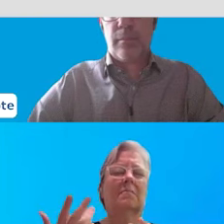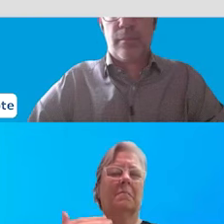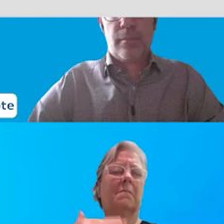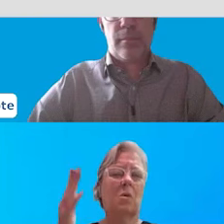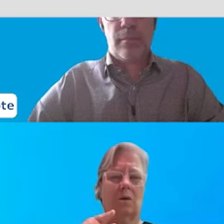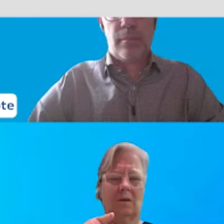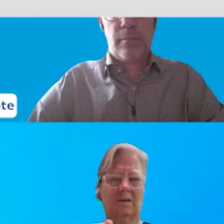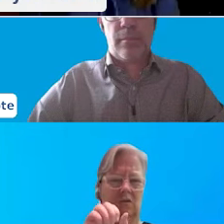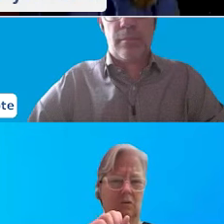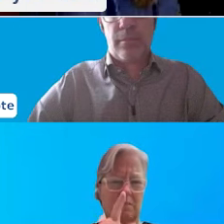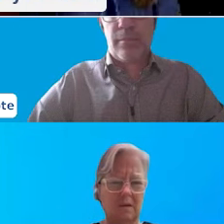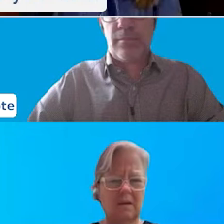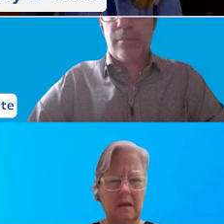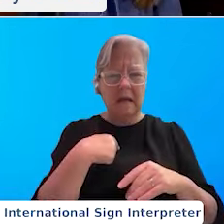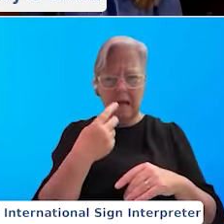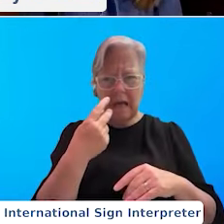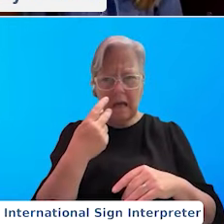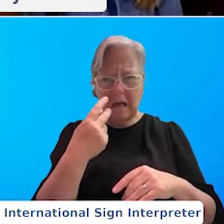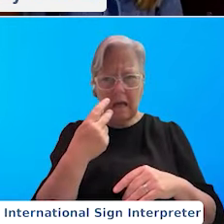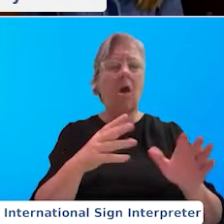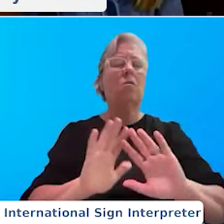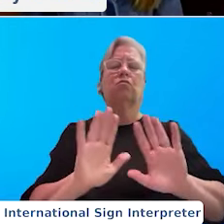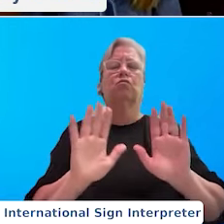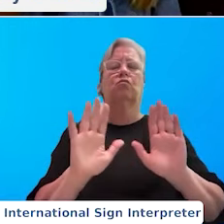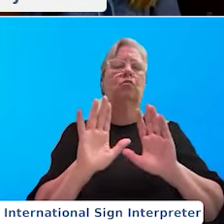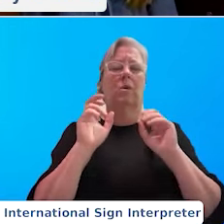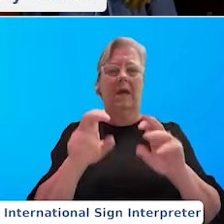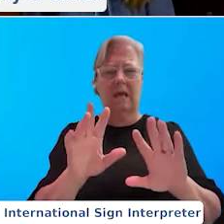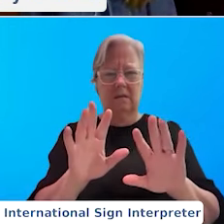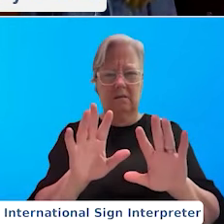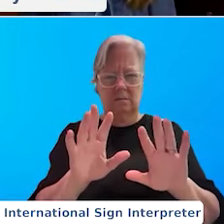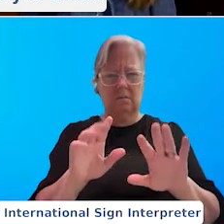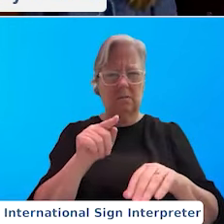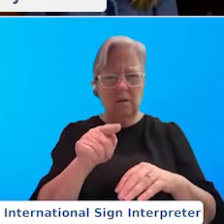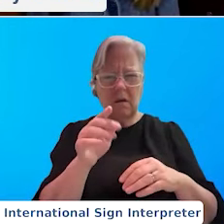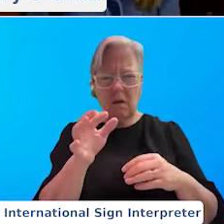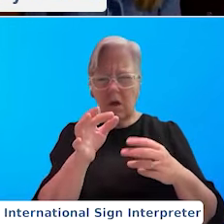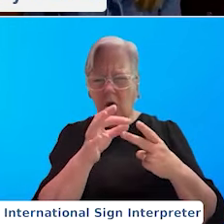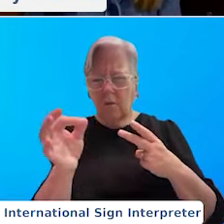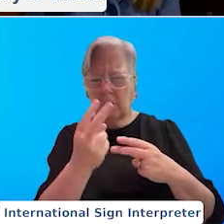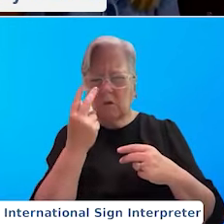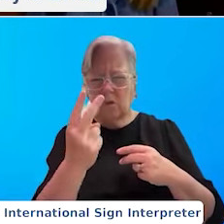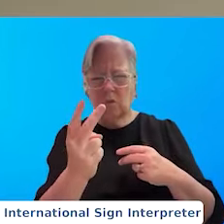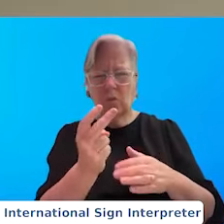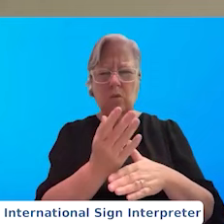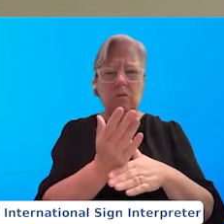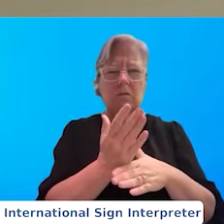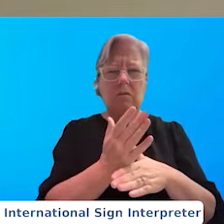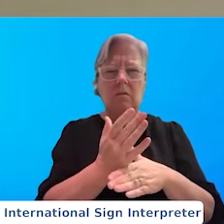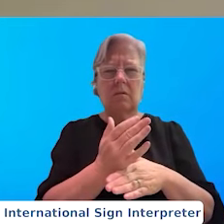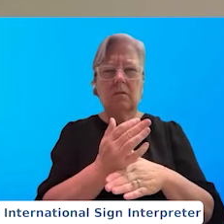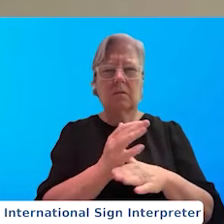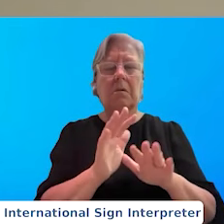Thanks so much, Alex. I'll hand over now to Charles, who is going to talk to us about financing